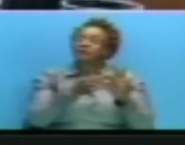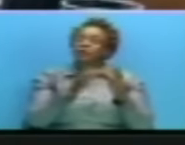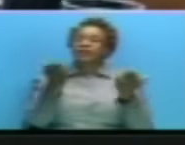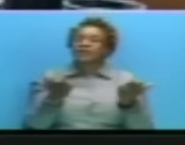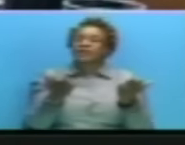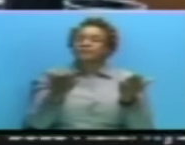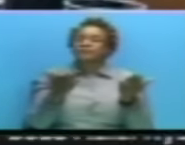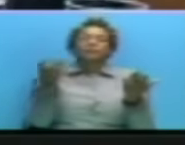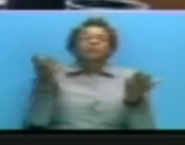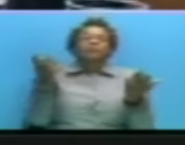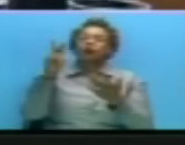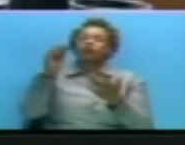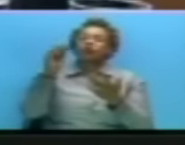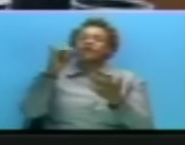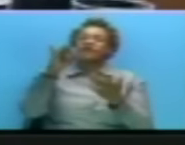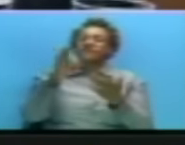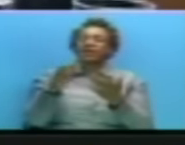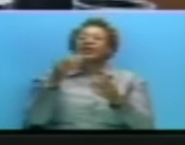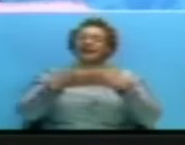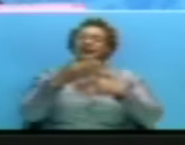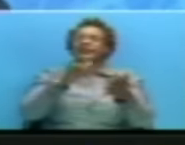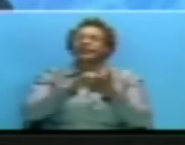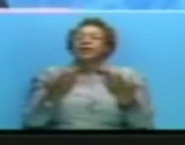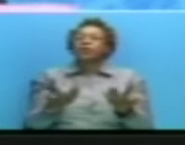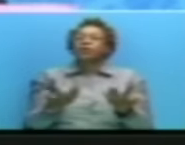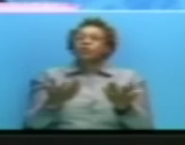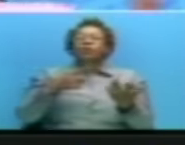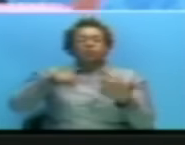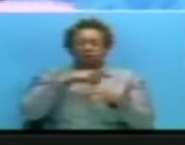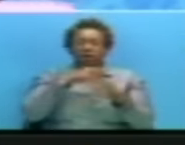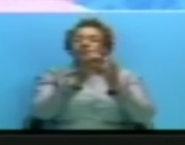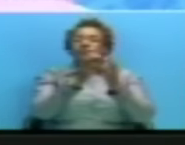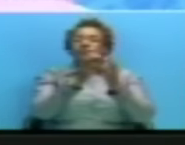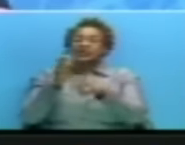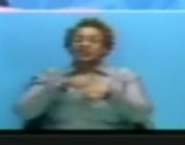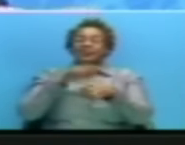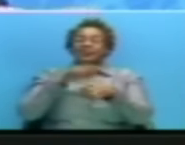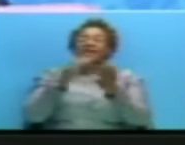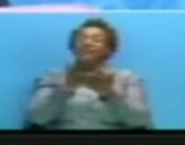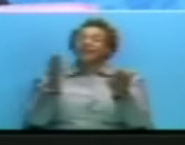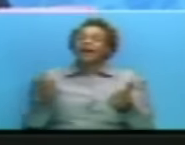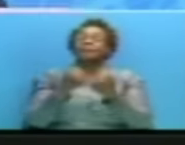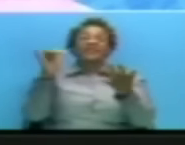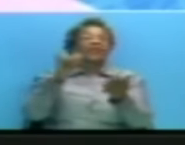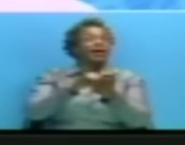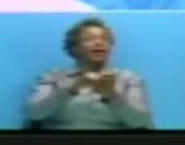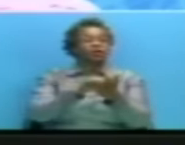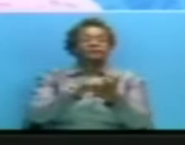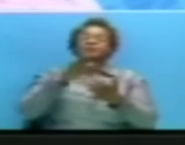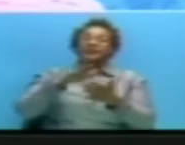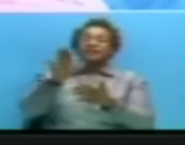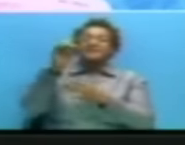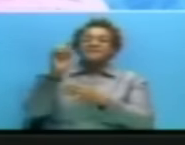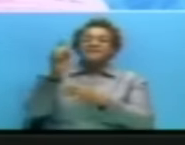deportation of Kofi Olomide related to that? Well, let me tell you, we consulted across government when that incident happened at the airport. And the